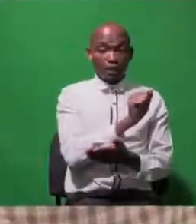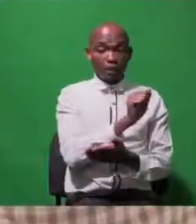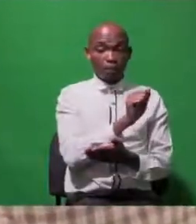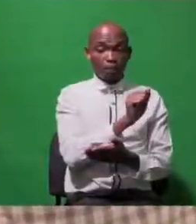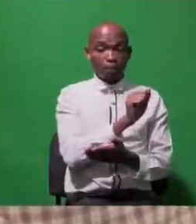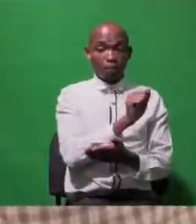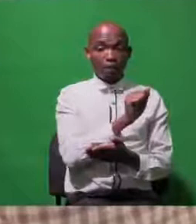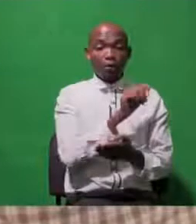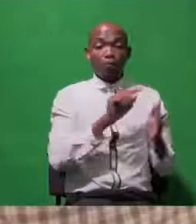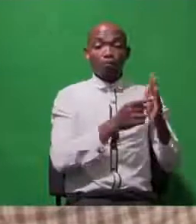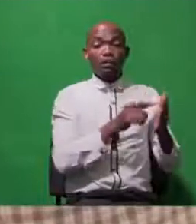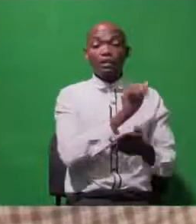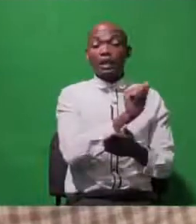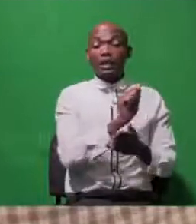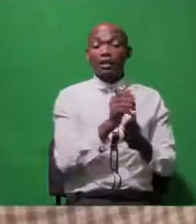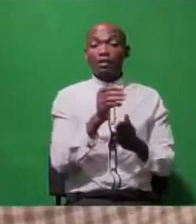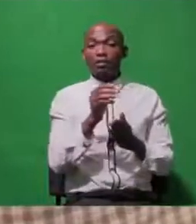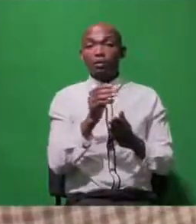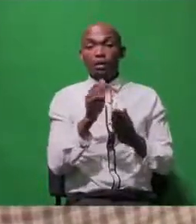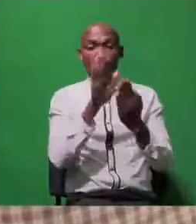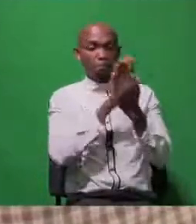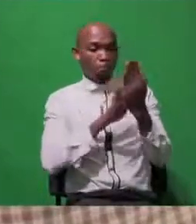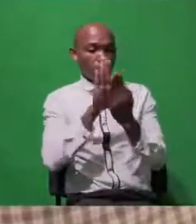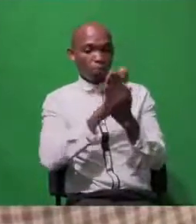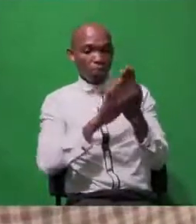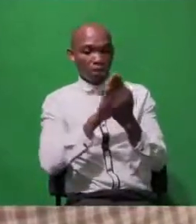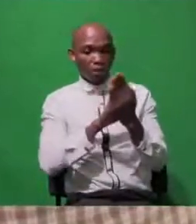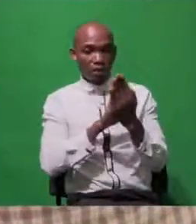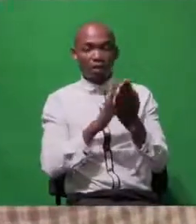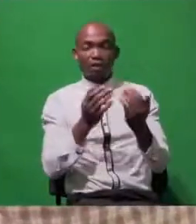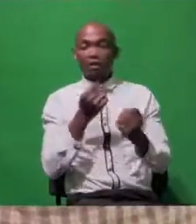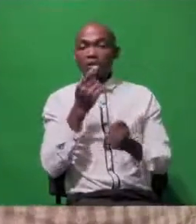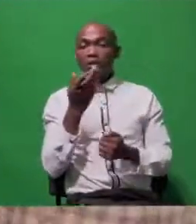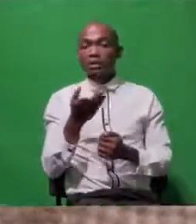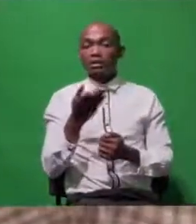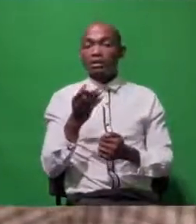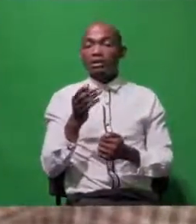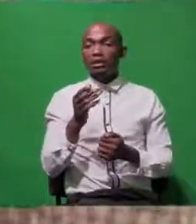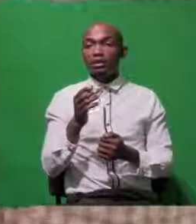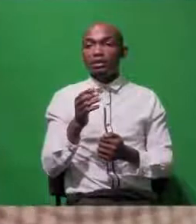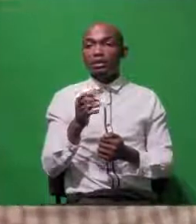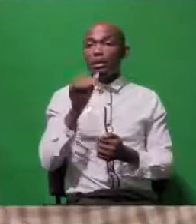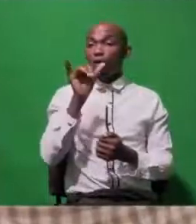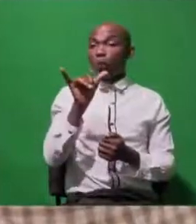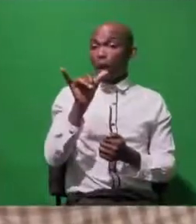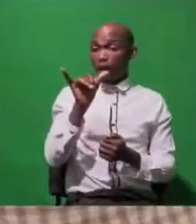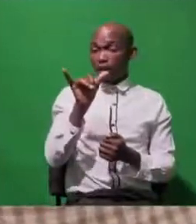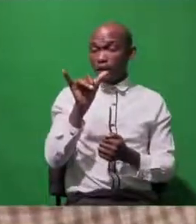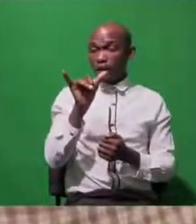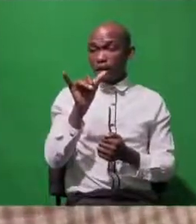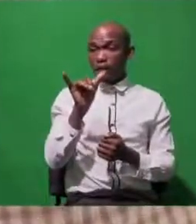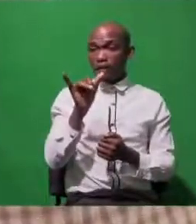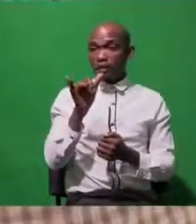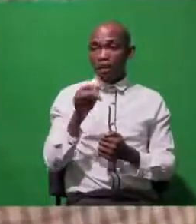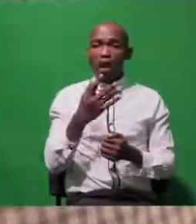A to the mirror, and let's call this as Y. So we have the distance AY. How many